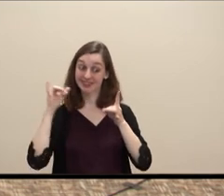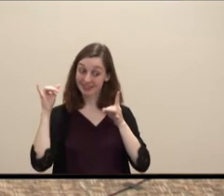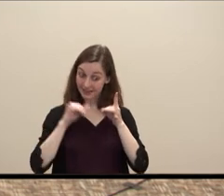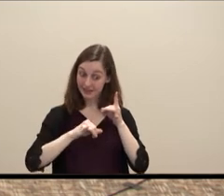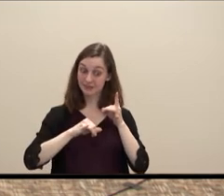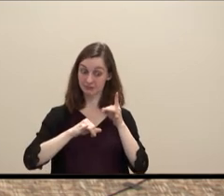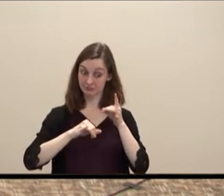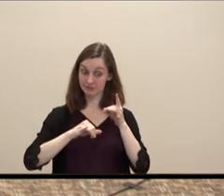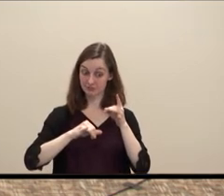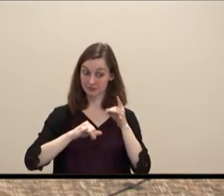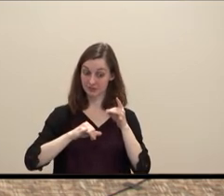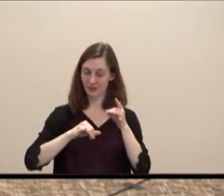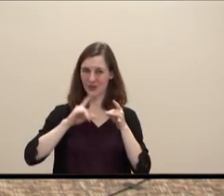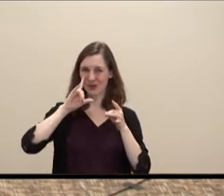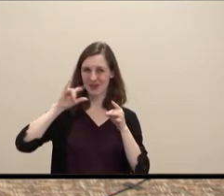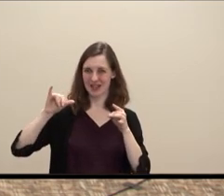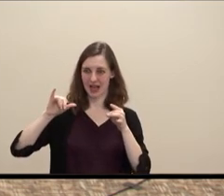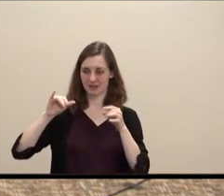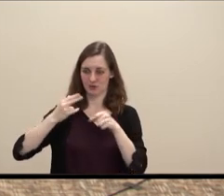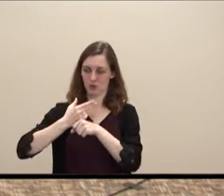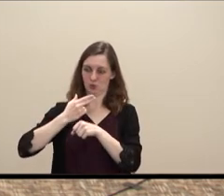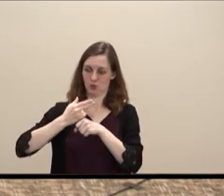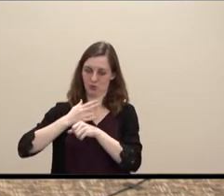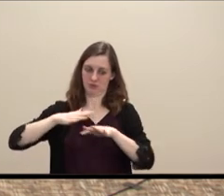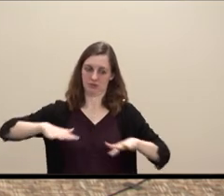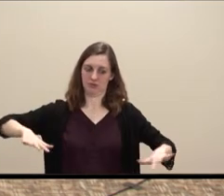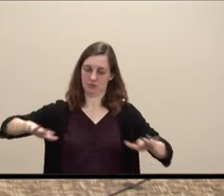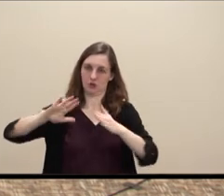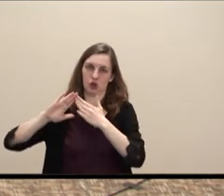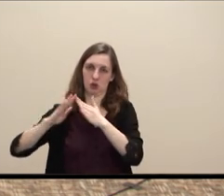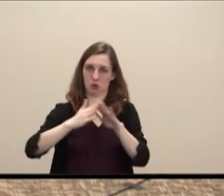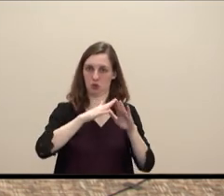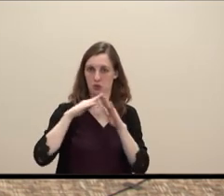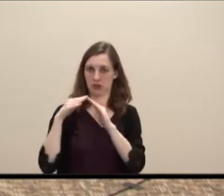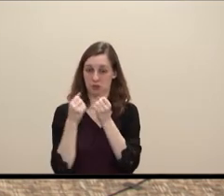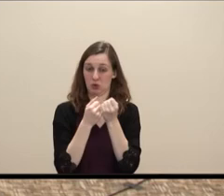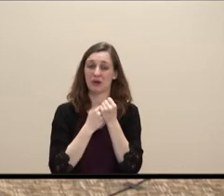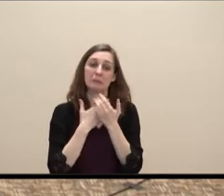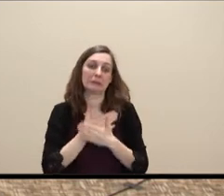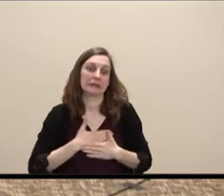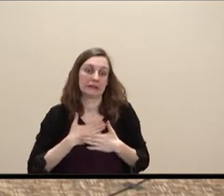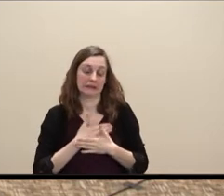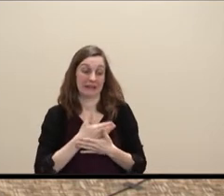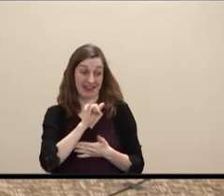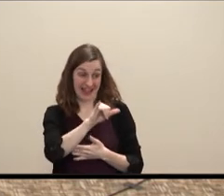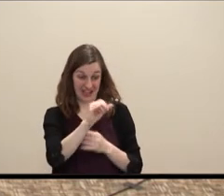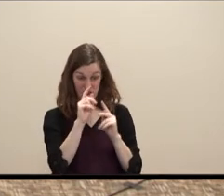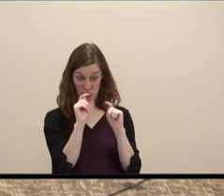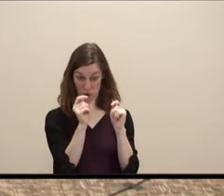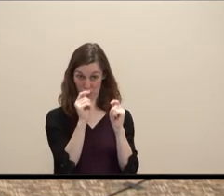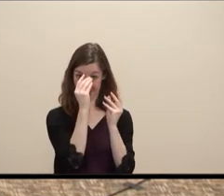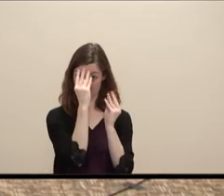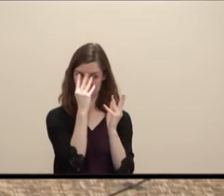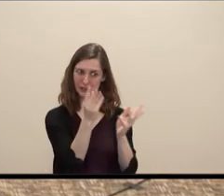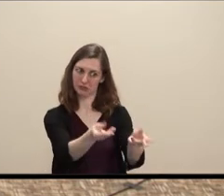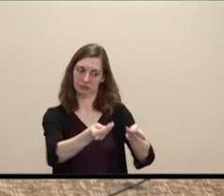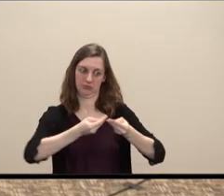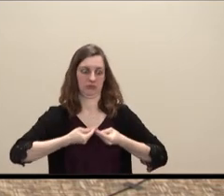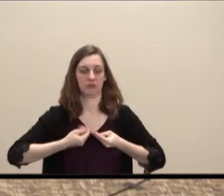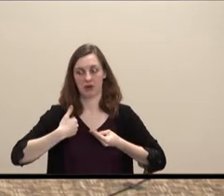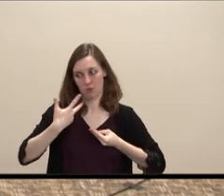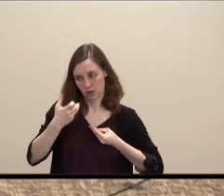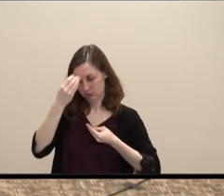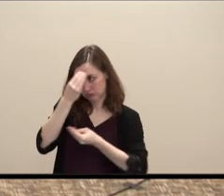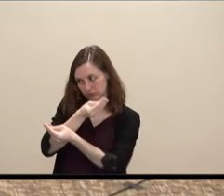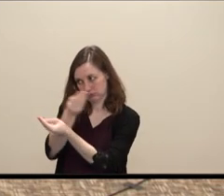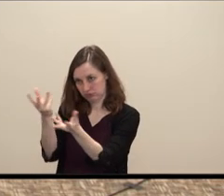of using the collective community. So please, I would love to have that tutoring information. I'd love to get it in people's hands so that they